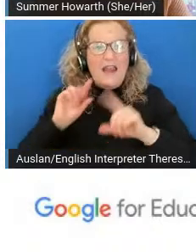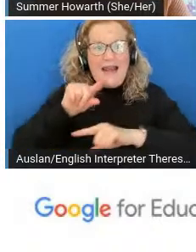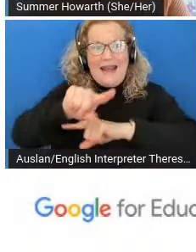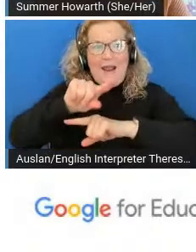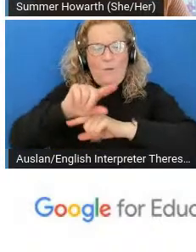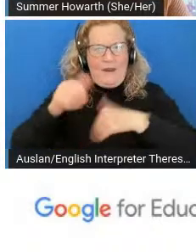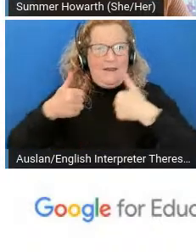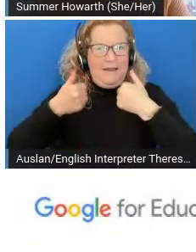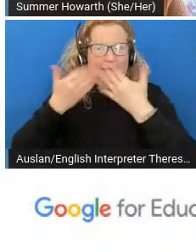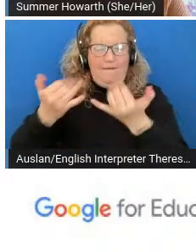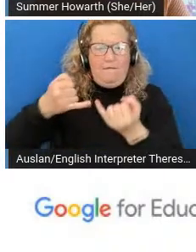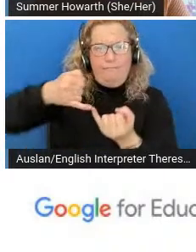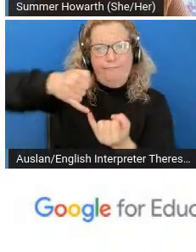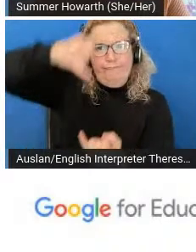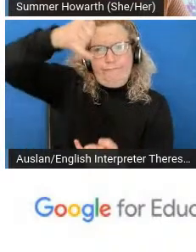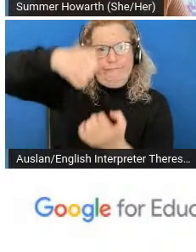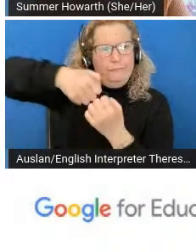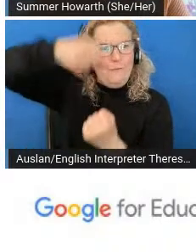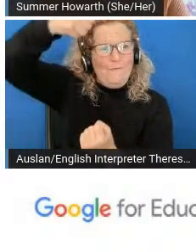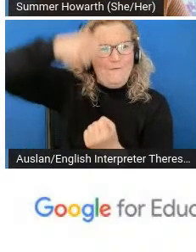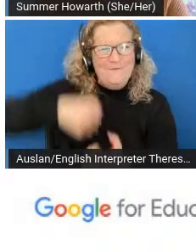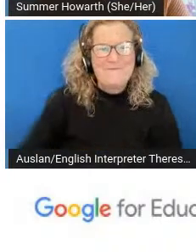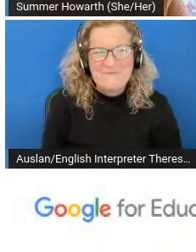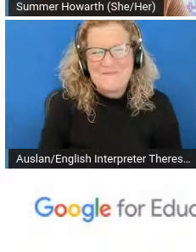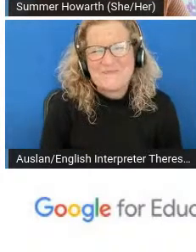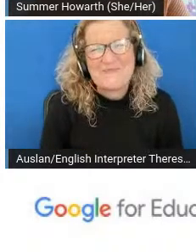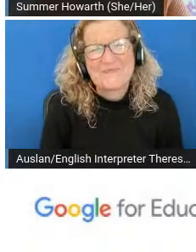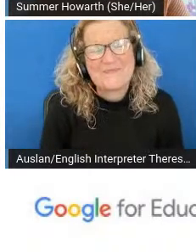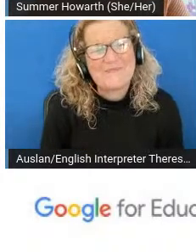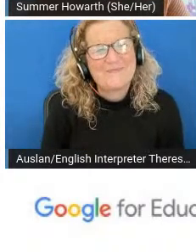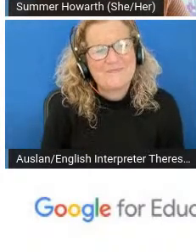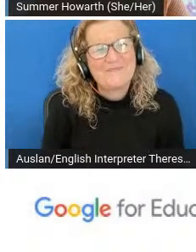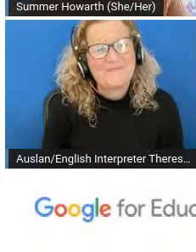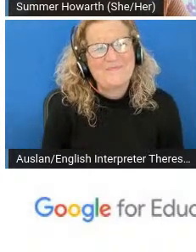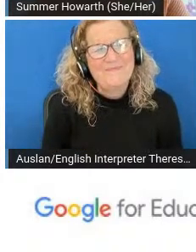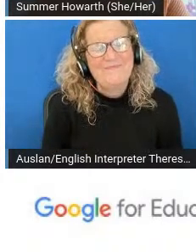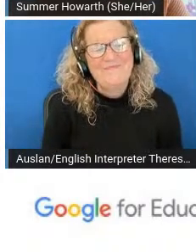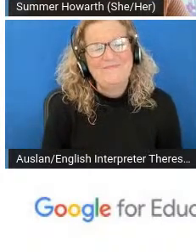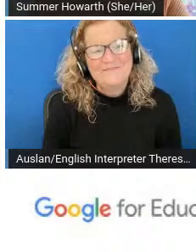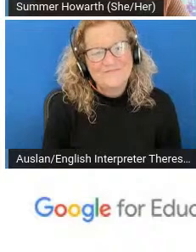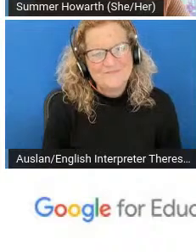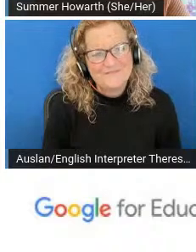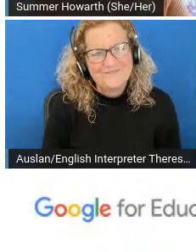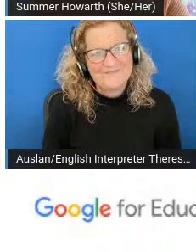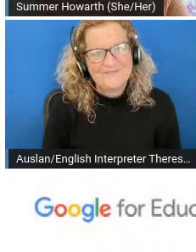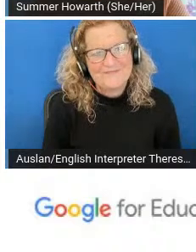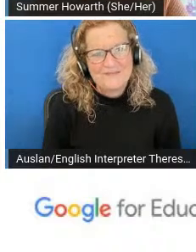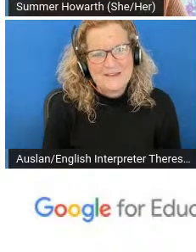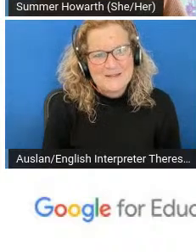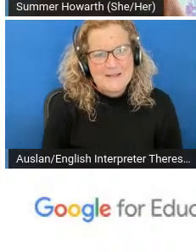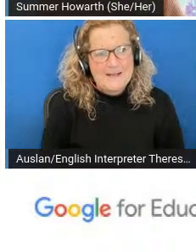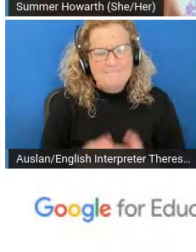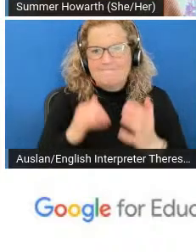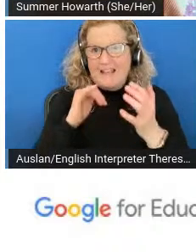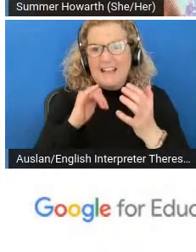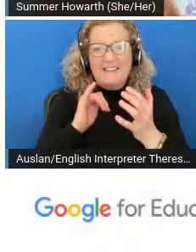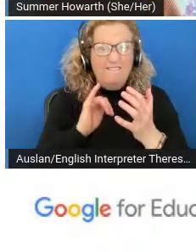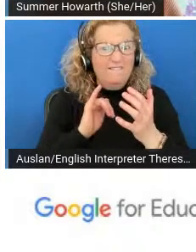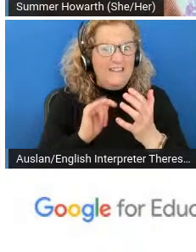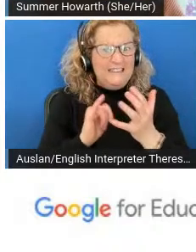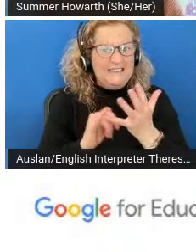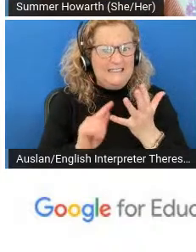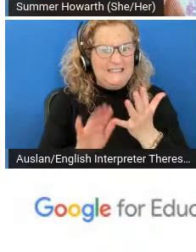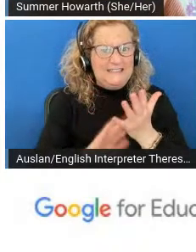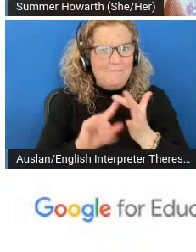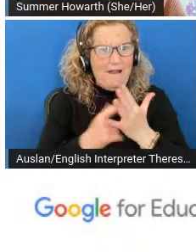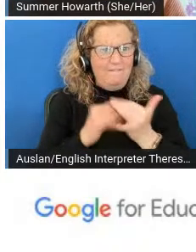in a hybrid classroom micro credential, which is, I hope, very, very cool. Very, very cool. Can I just check on that